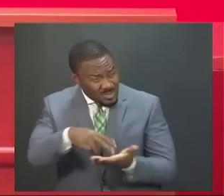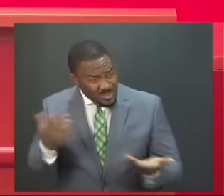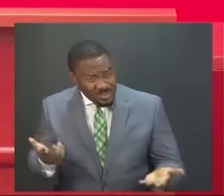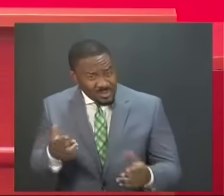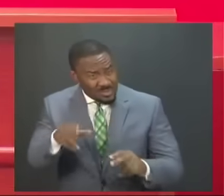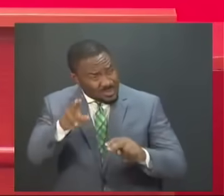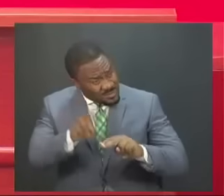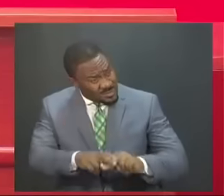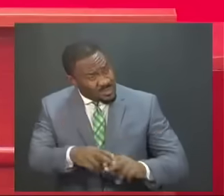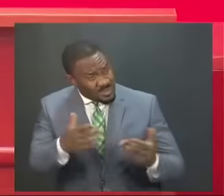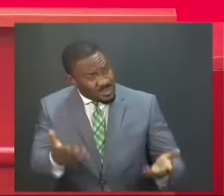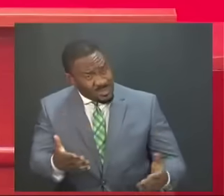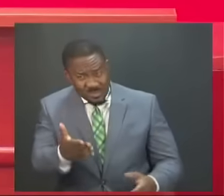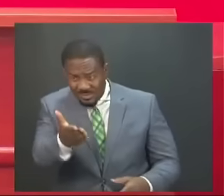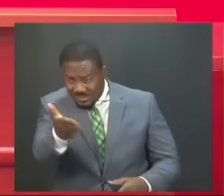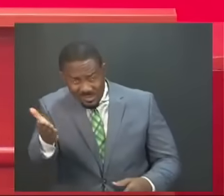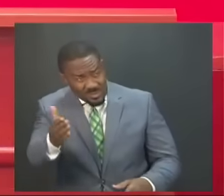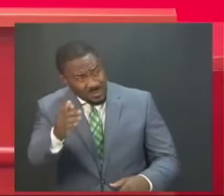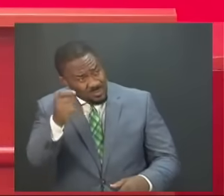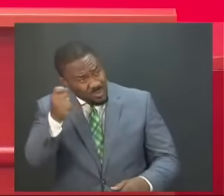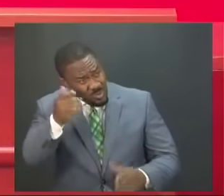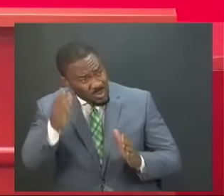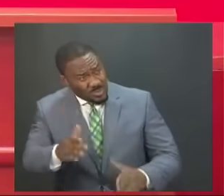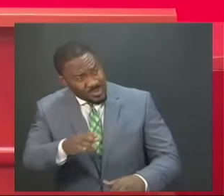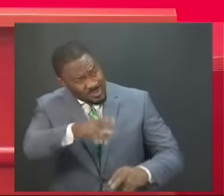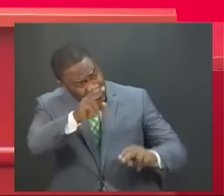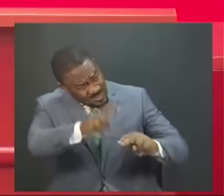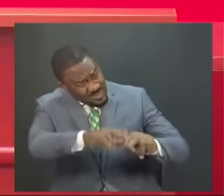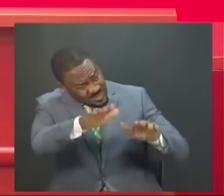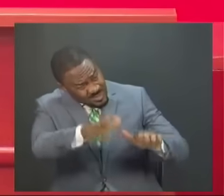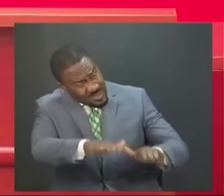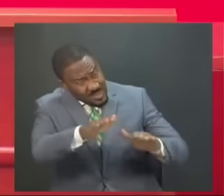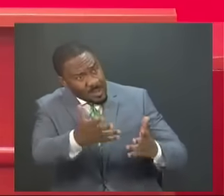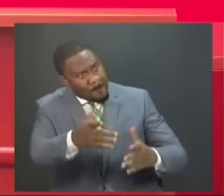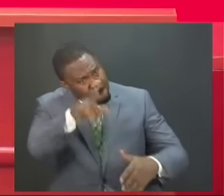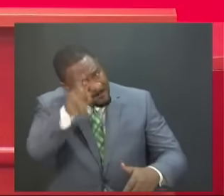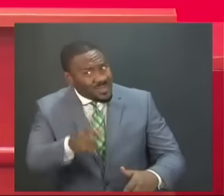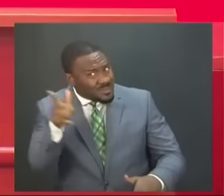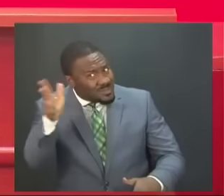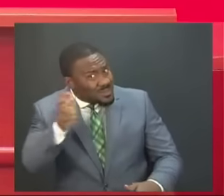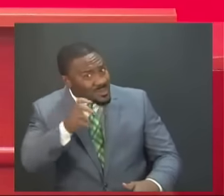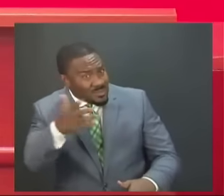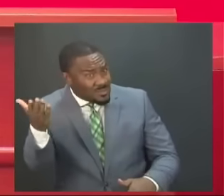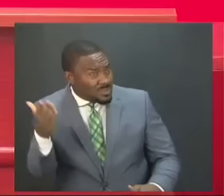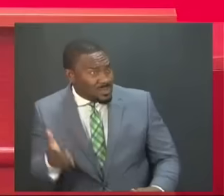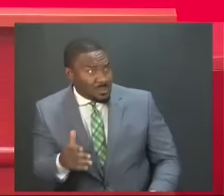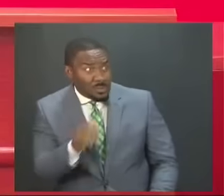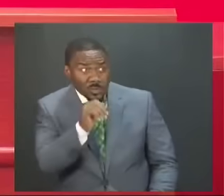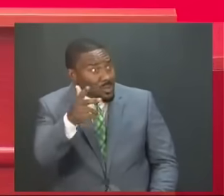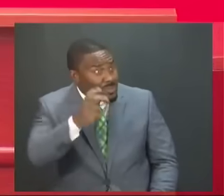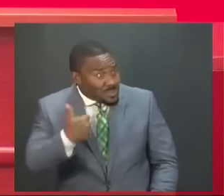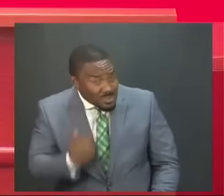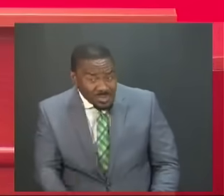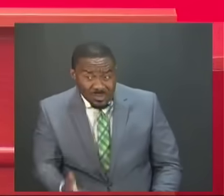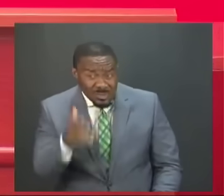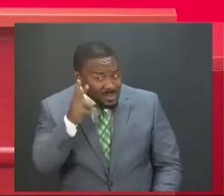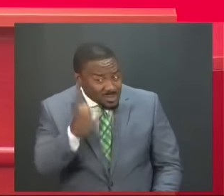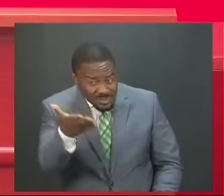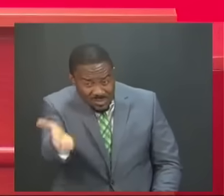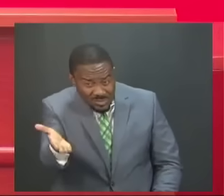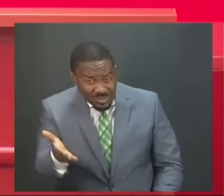Why? At least if your whips are asking you to resume your seat, resume your seat. If you won't listen to me, listen to your whips.